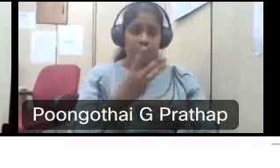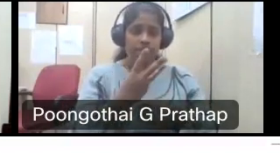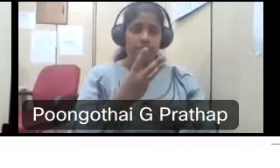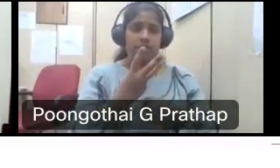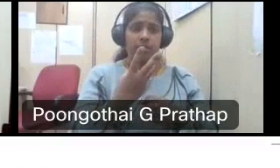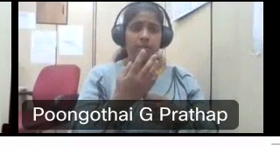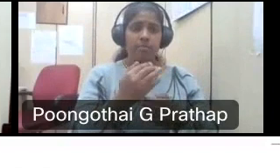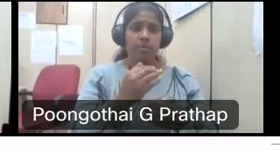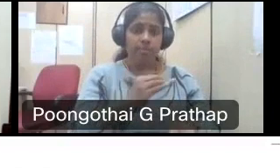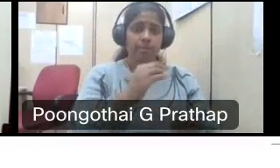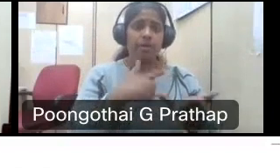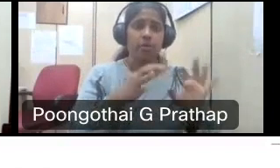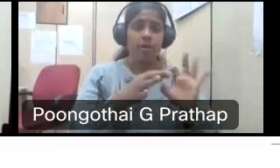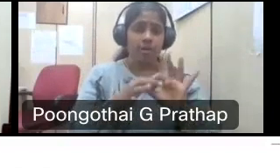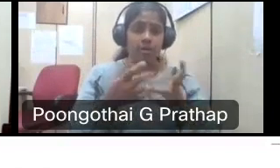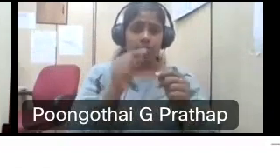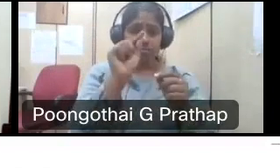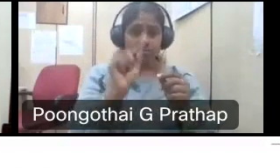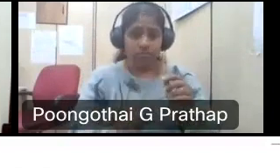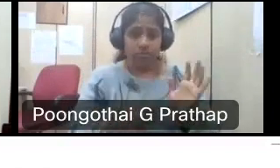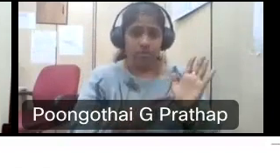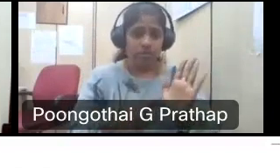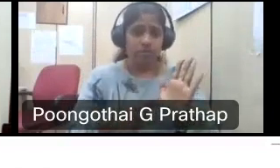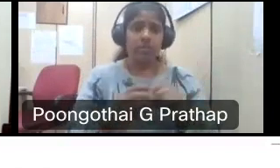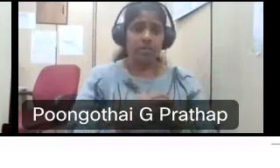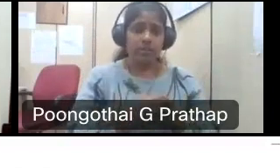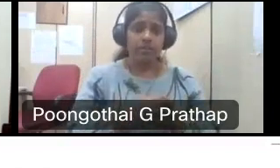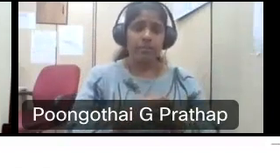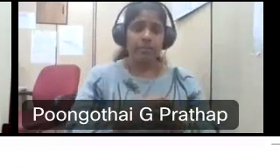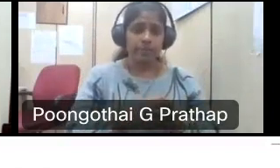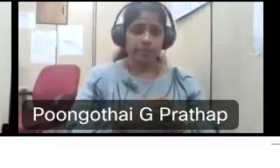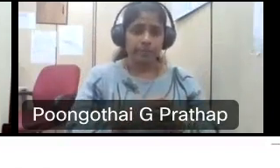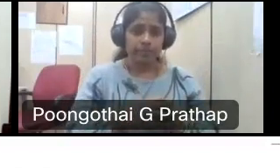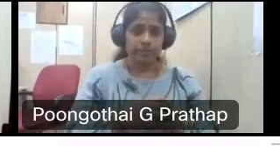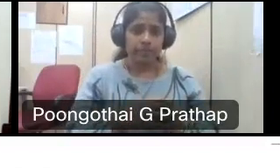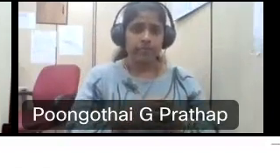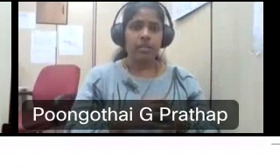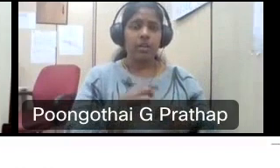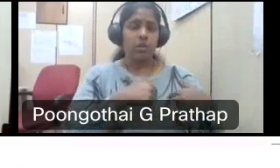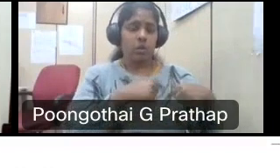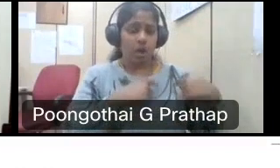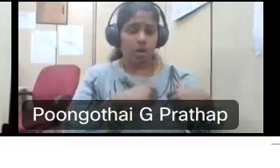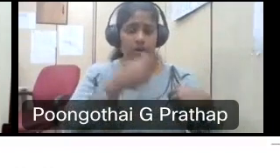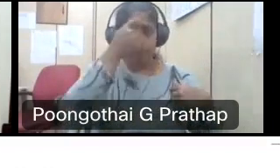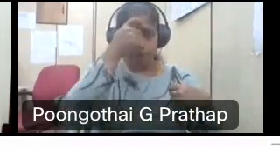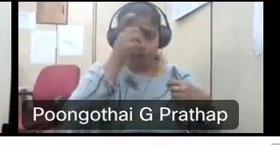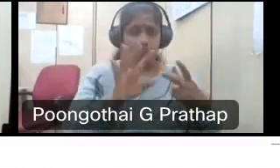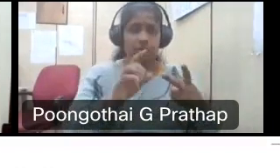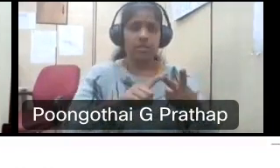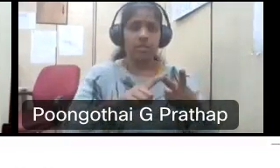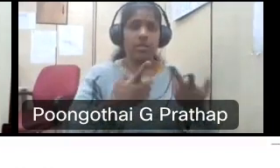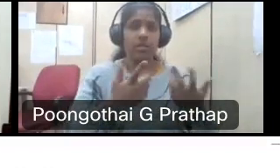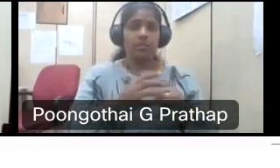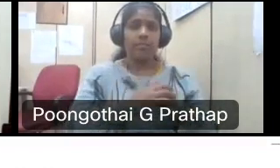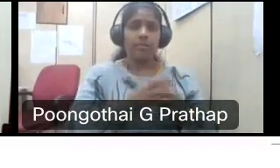strong. So here the 3-month-old baby presented with the congestive heart failure and also desaturation.